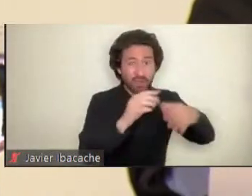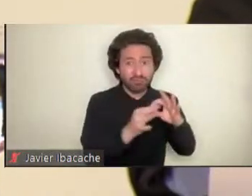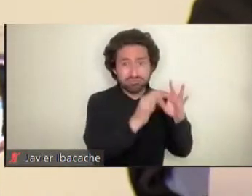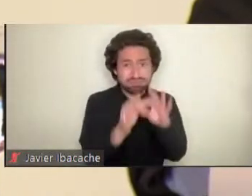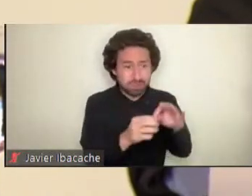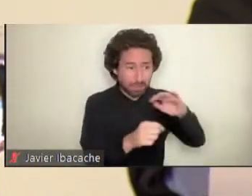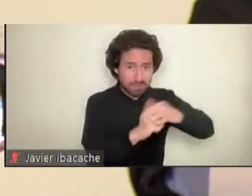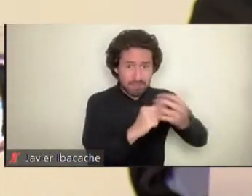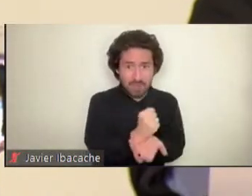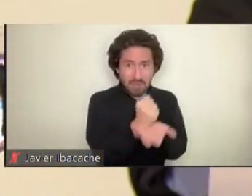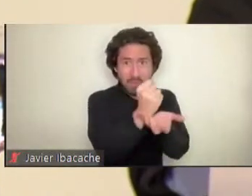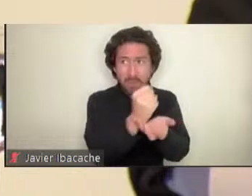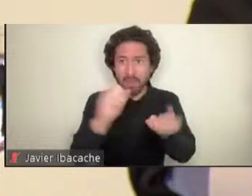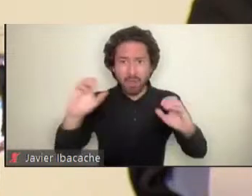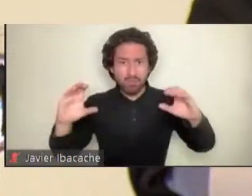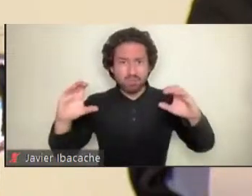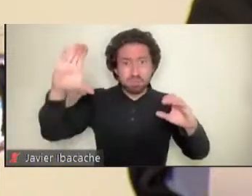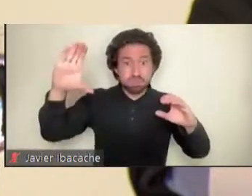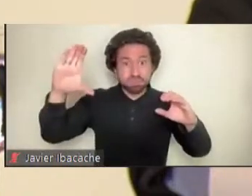research and